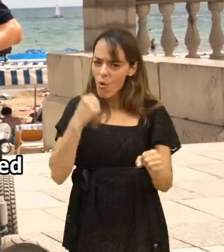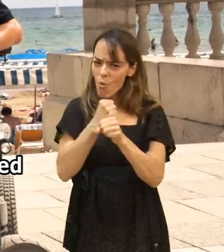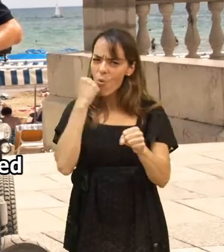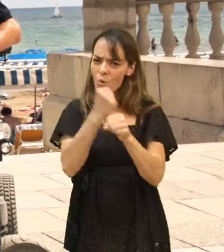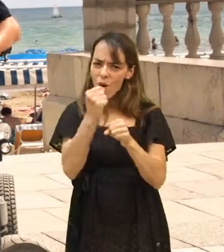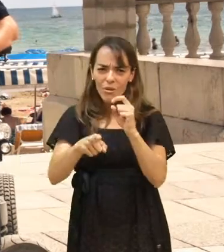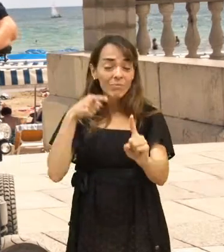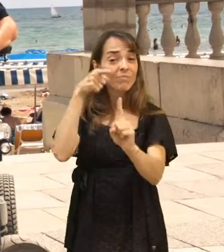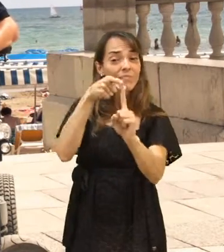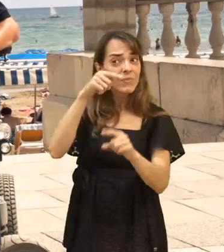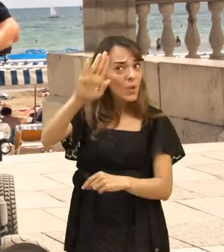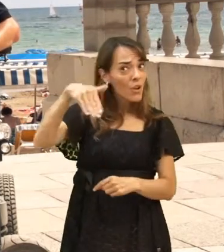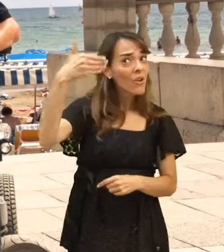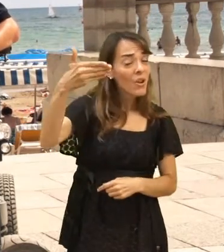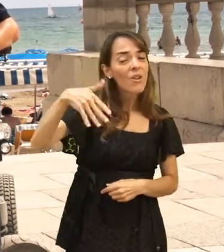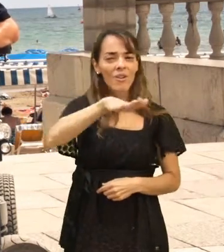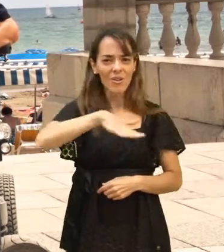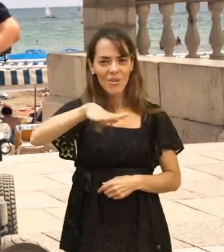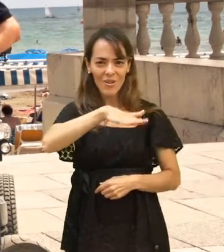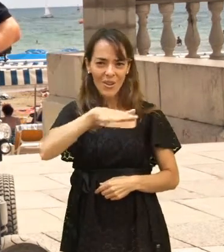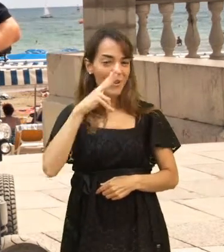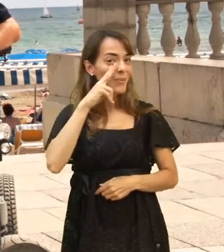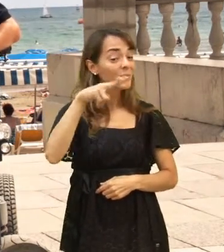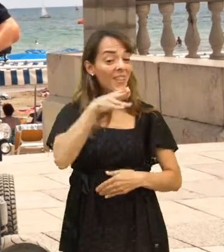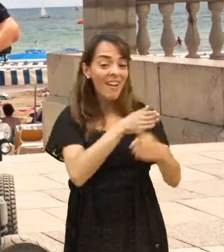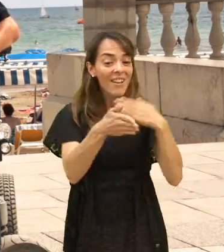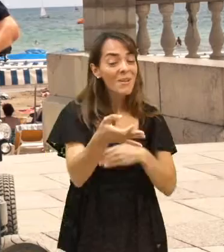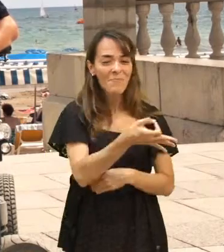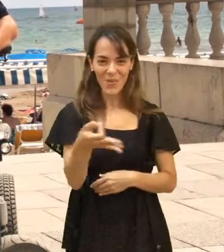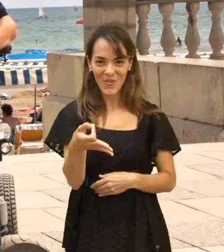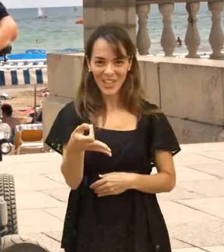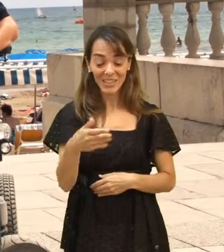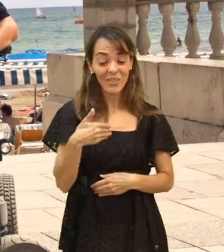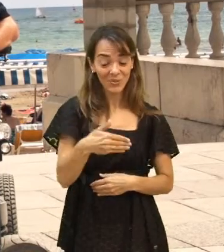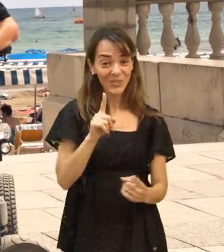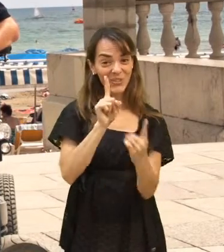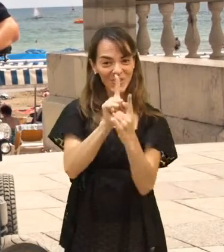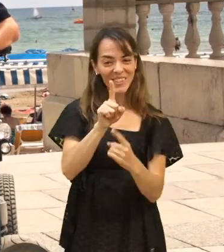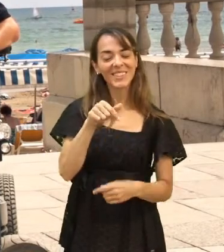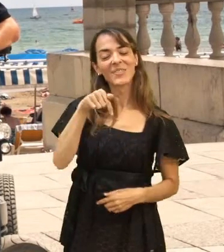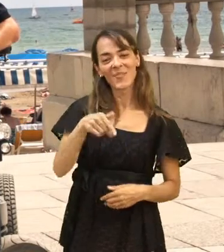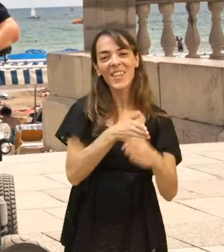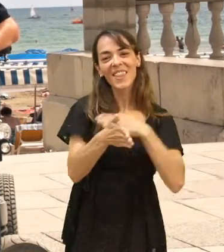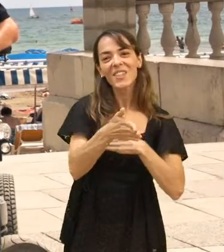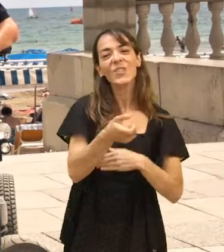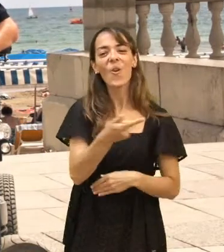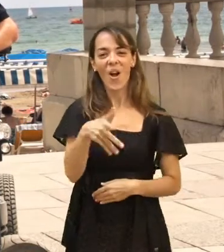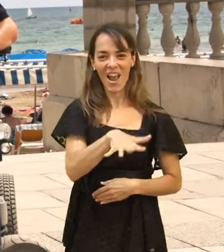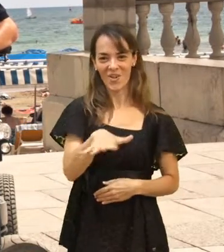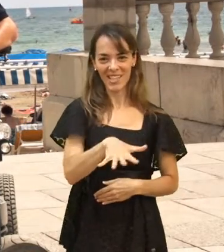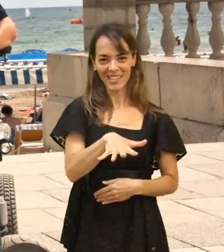near future, making it the perfect accessible tourist destination. See you next time on Access All Areas.